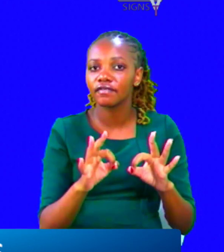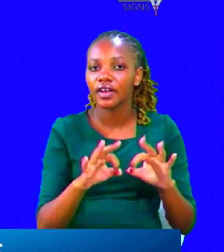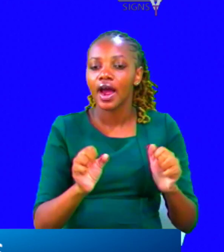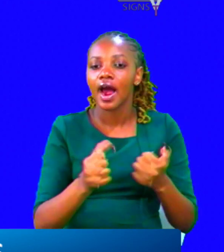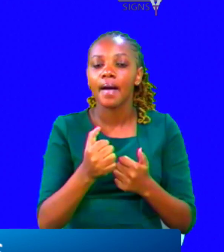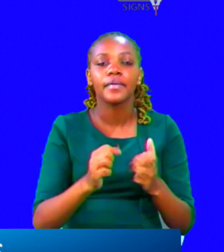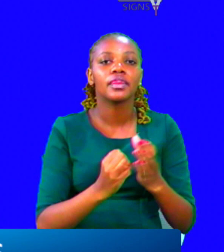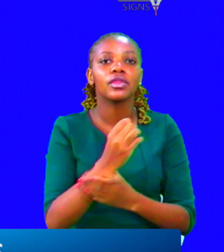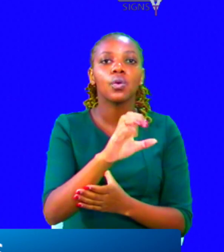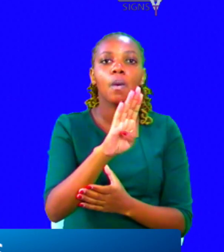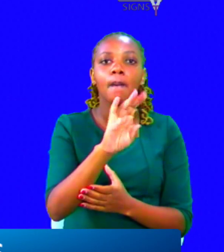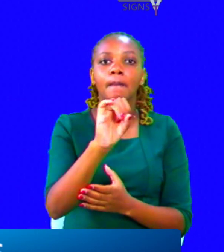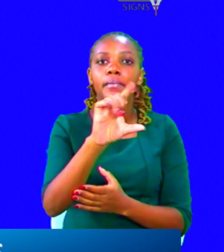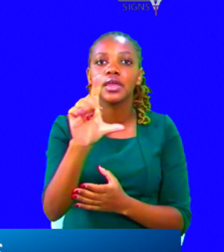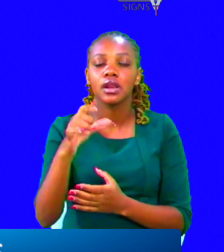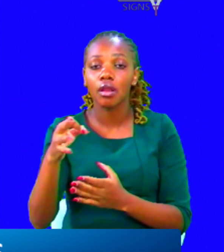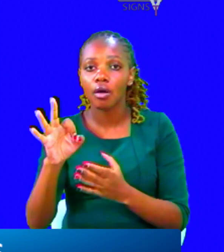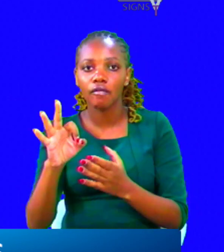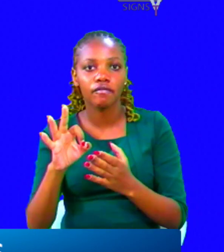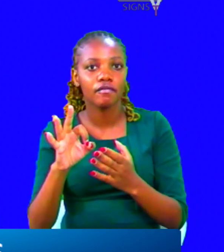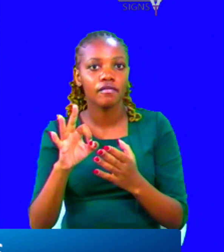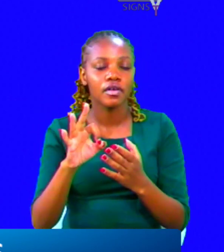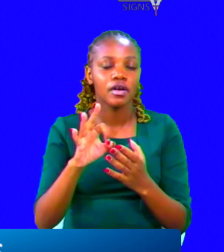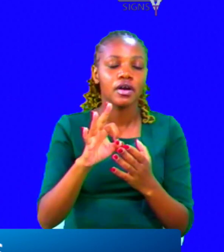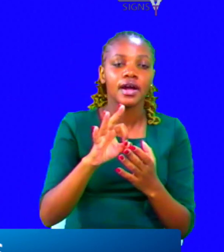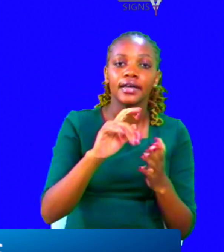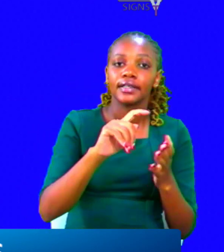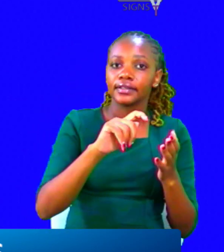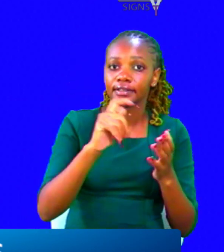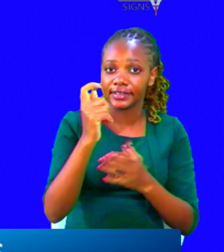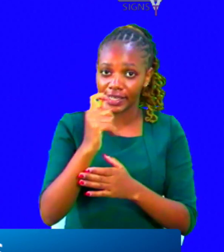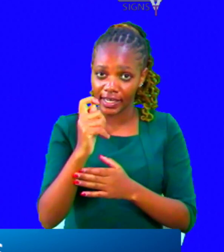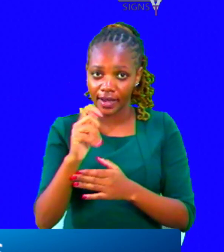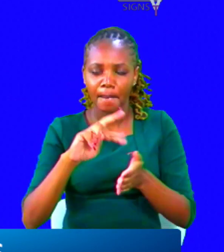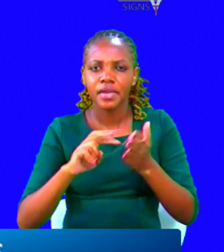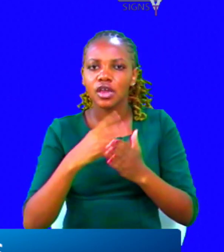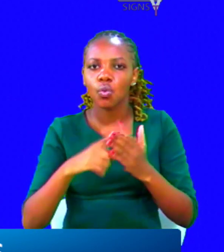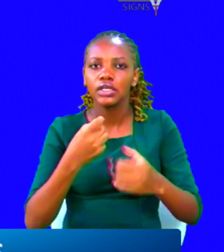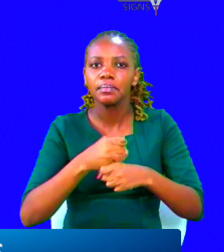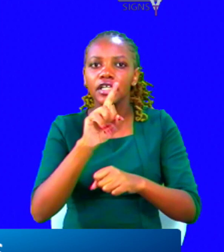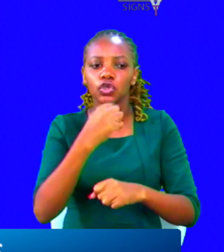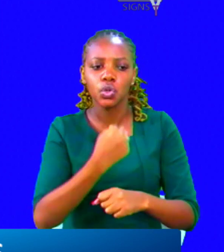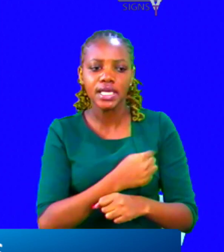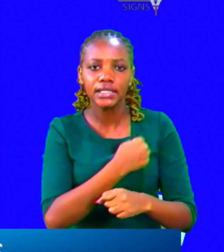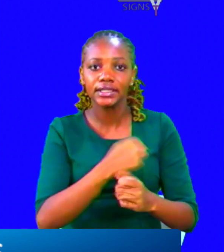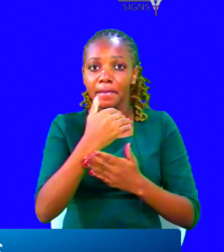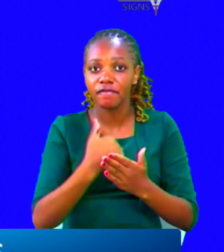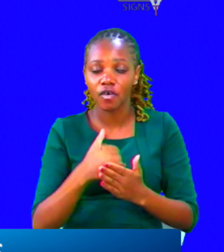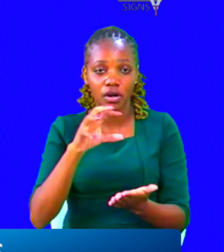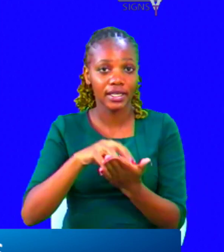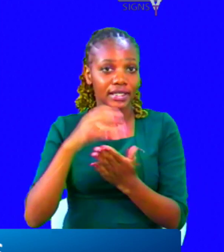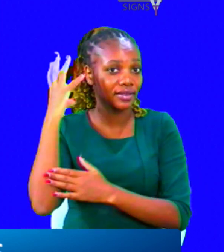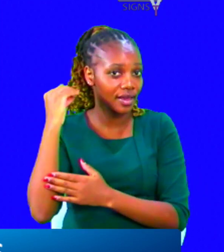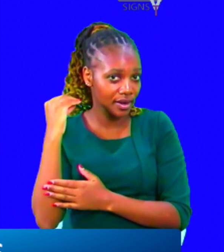unconstitutional if it is in the form of a bill of attainder. A bill of attainder attains someone, it makes you guilty